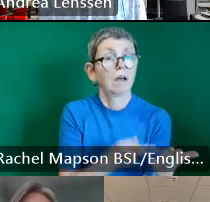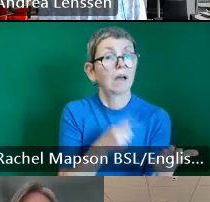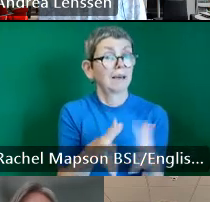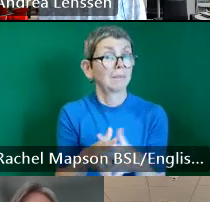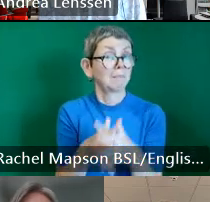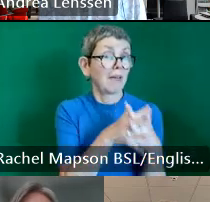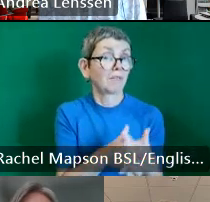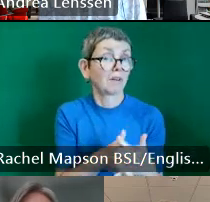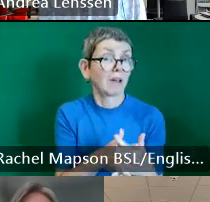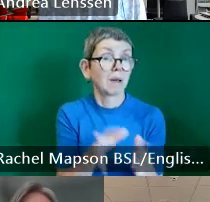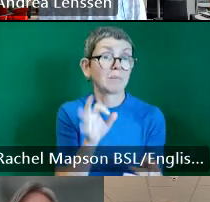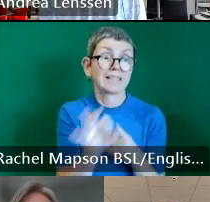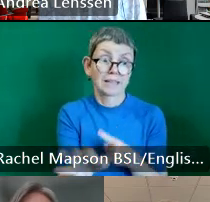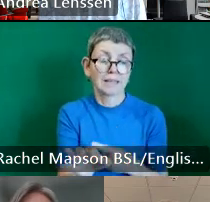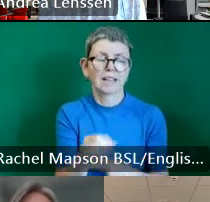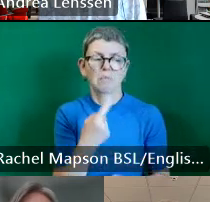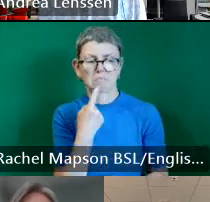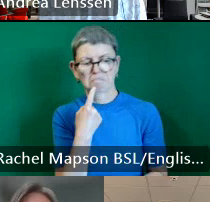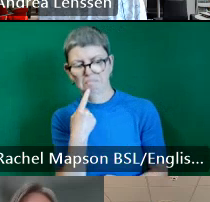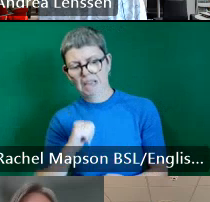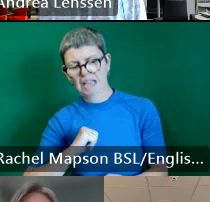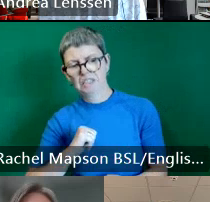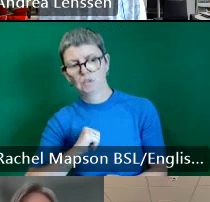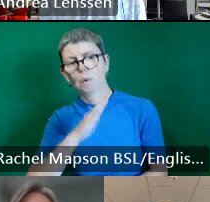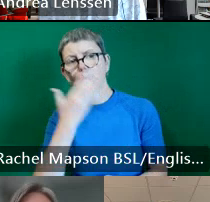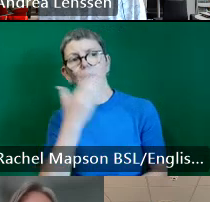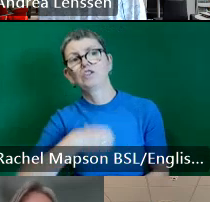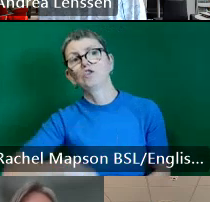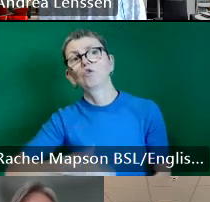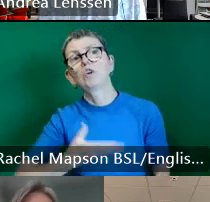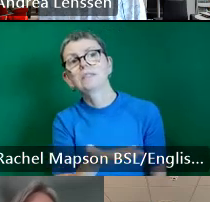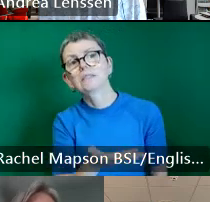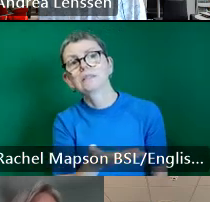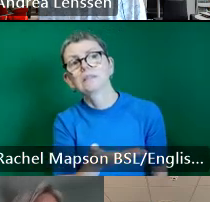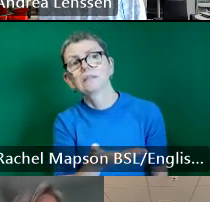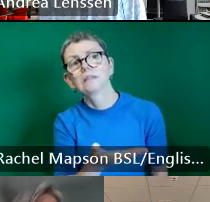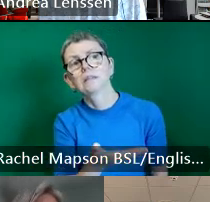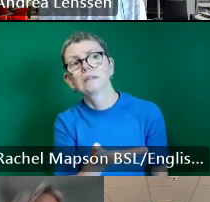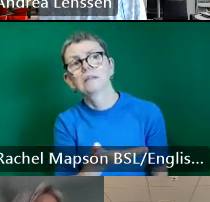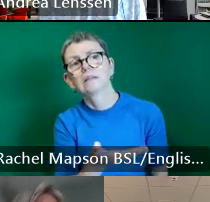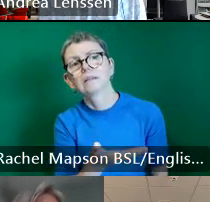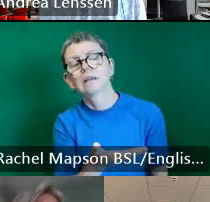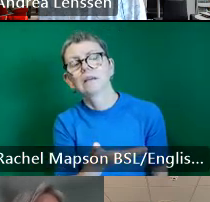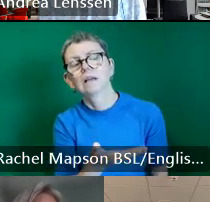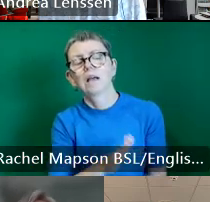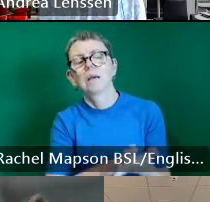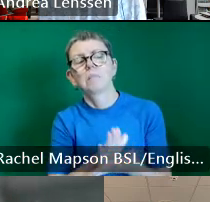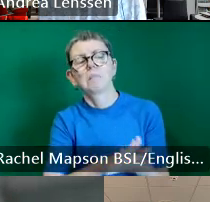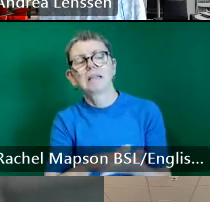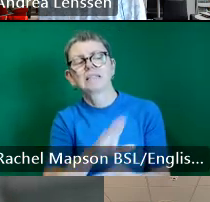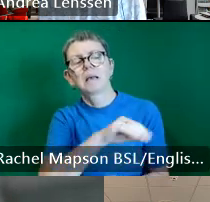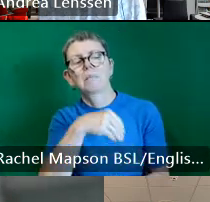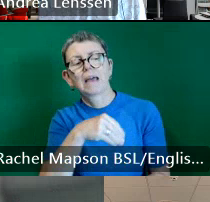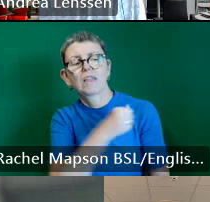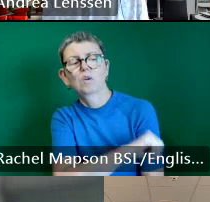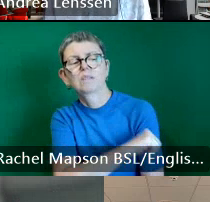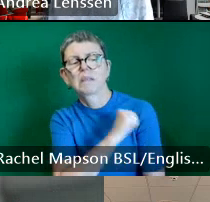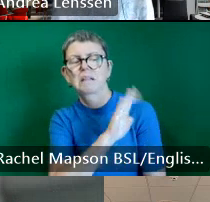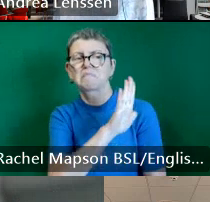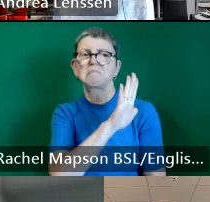have insurance, okay? So if you don't have insurance, they know that they may not get paid fully, or it will be